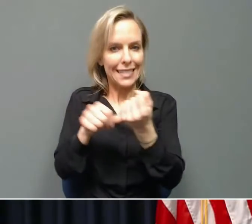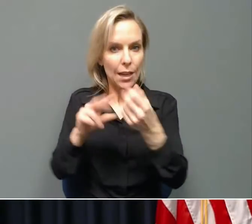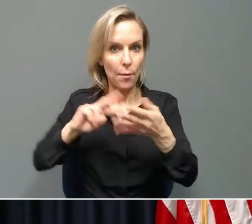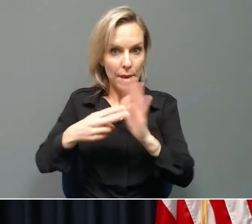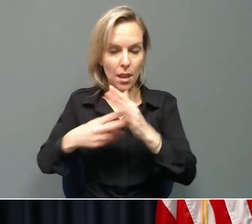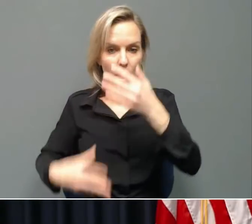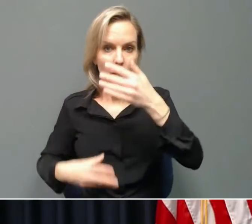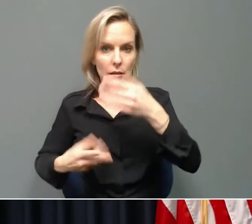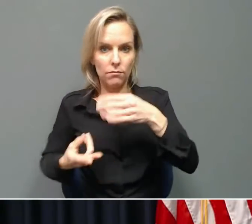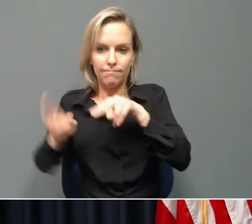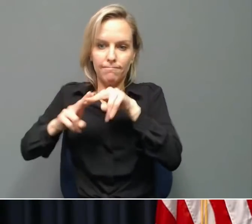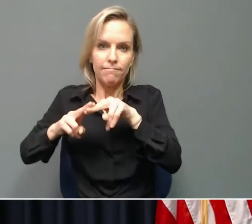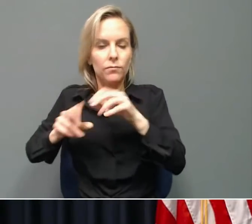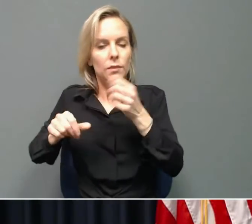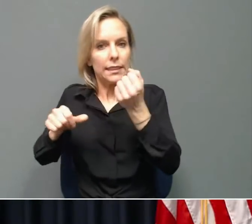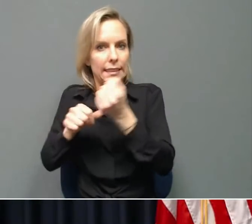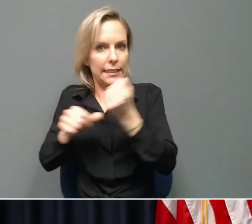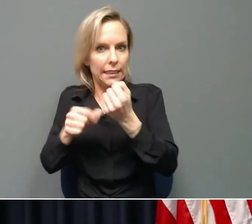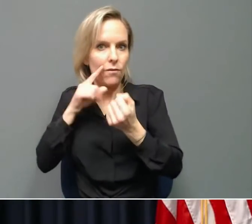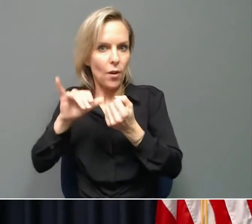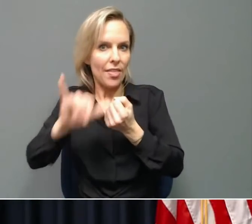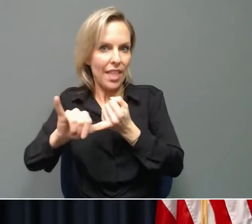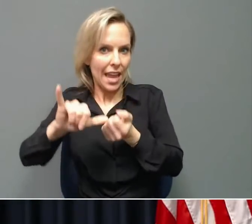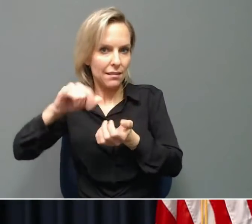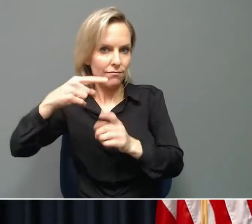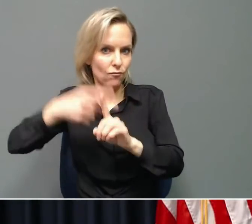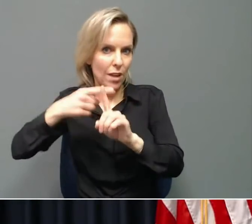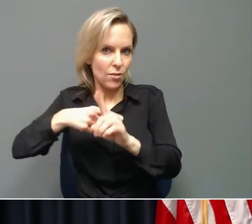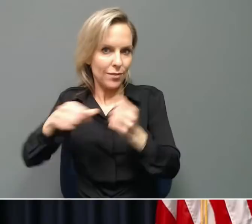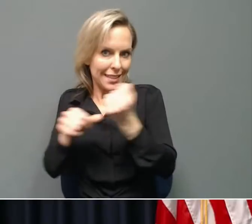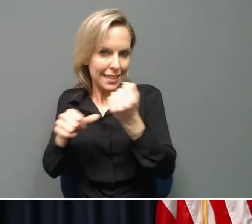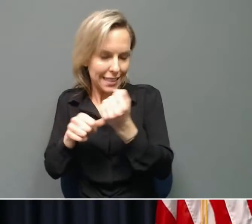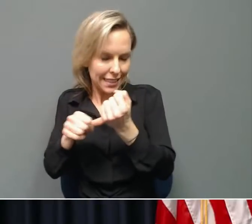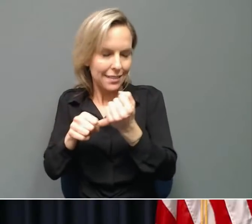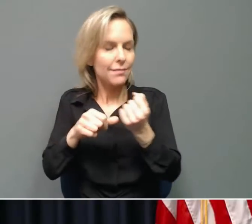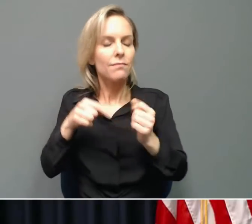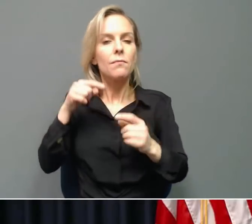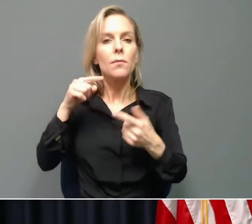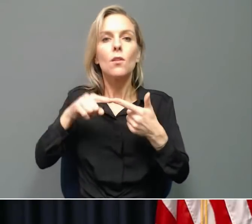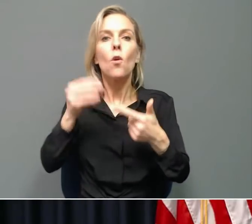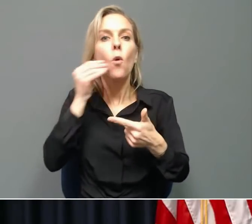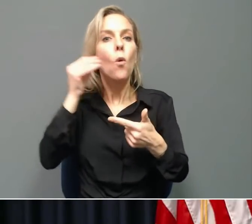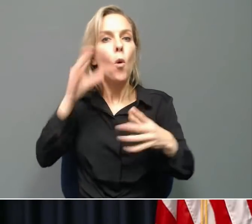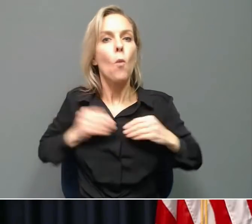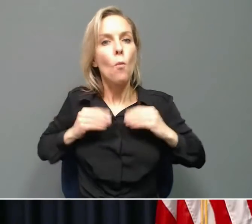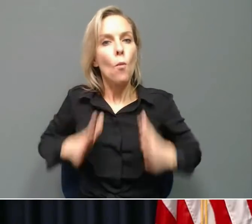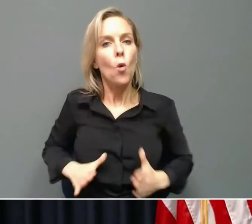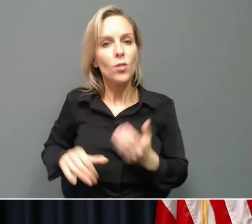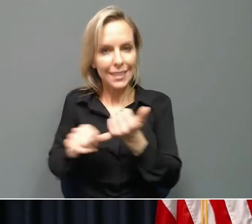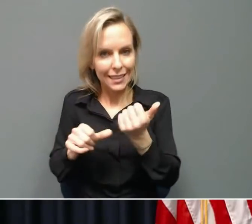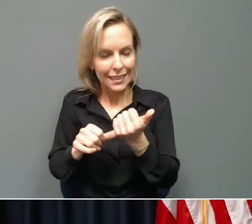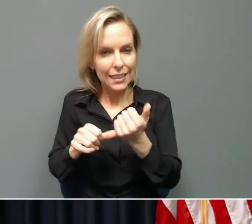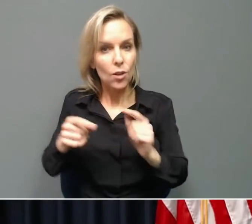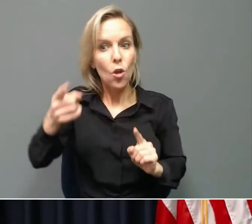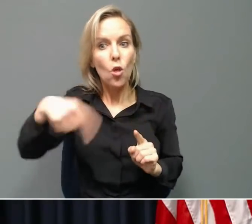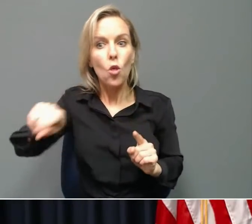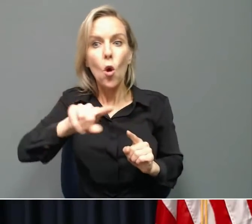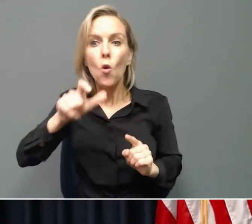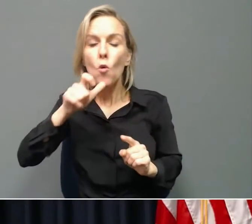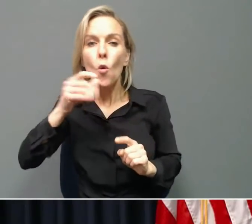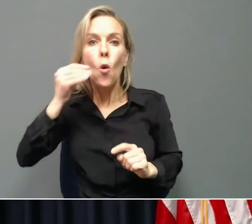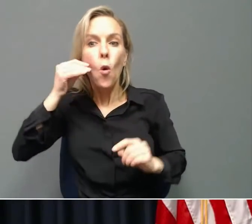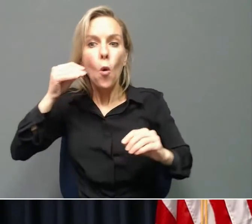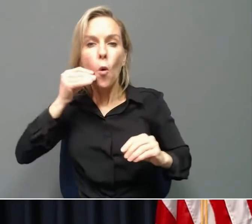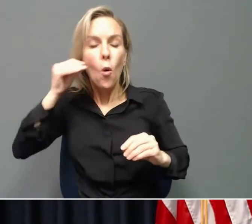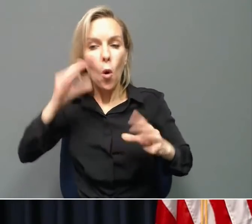assistance. We hope to have greater flexibility on these funds. Homeowner assistance, funding to help struggling Kentucky homeowners get caught up